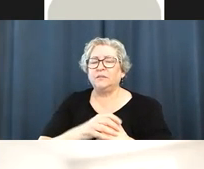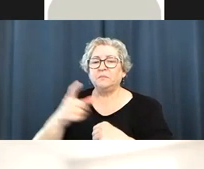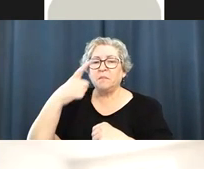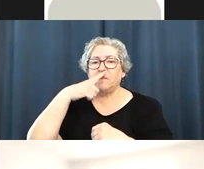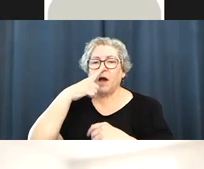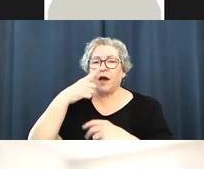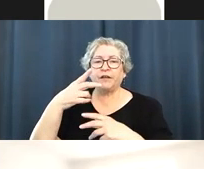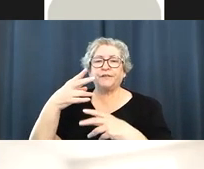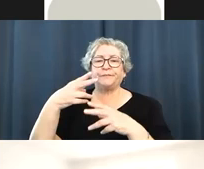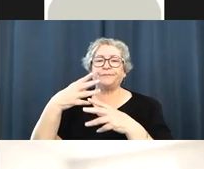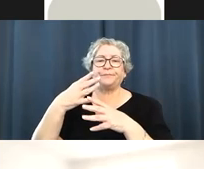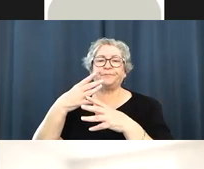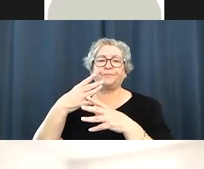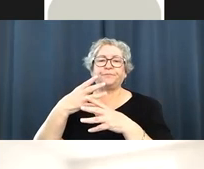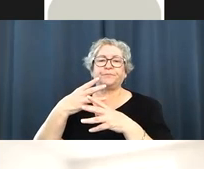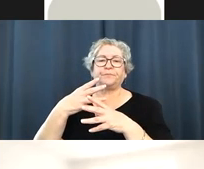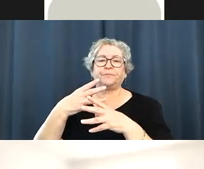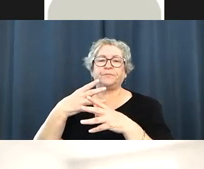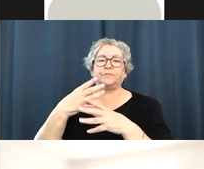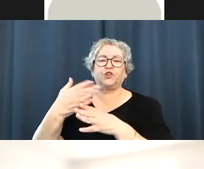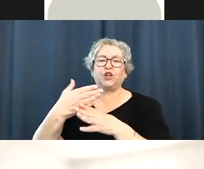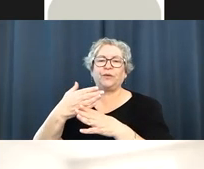the link to that in the chat?